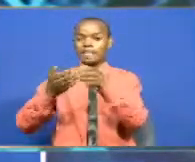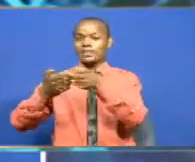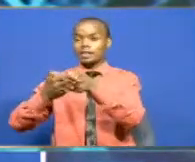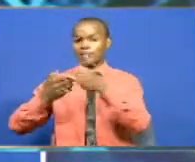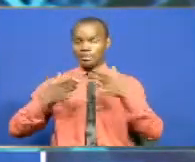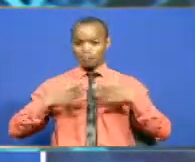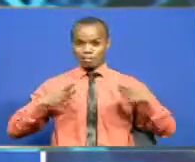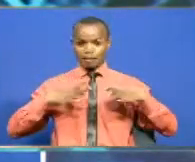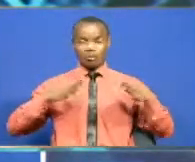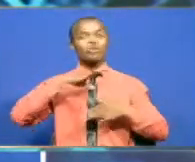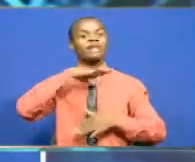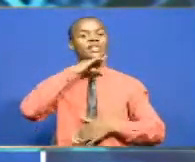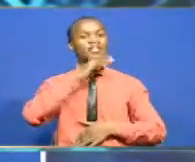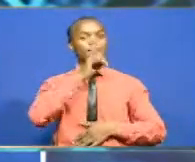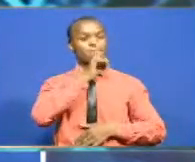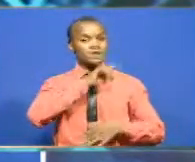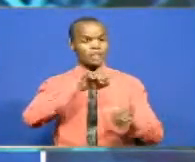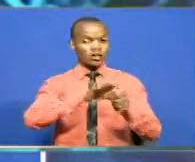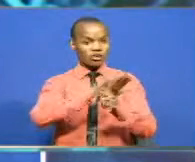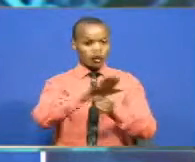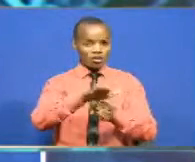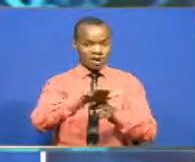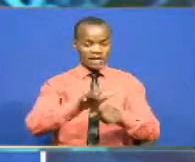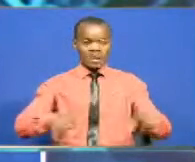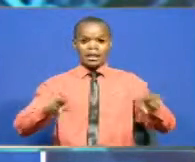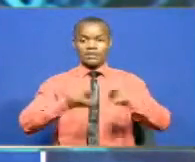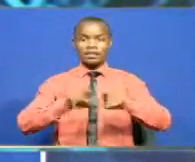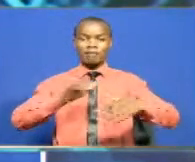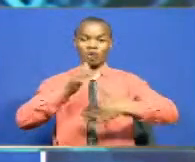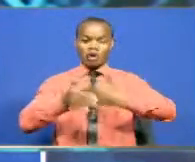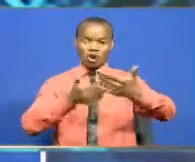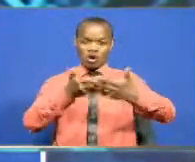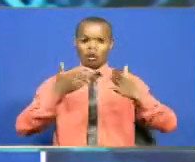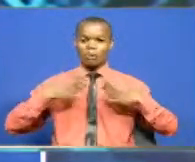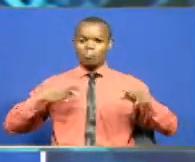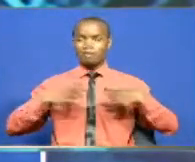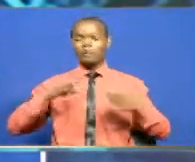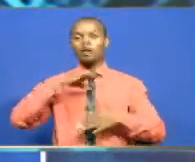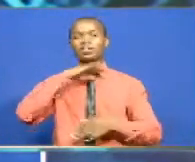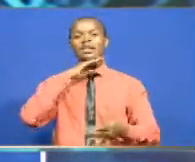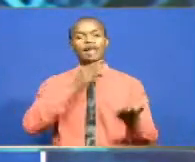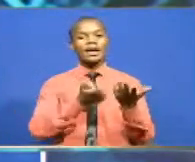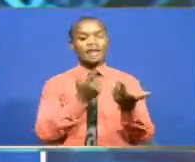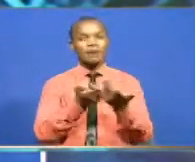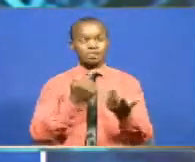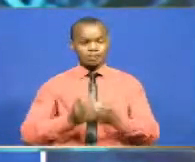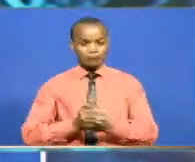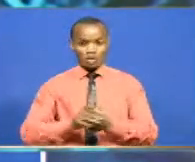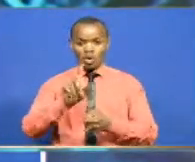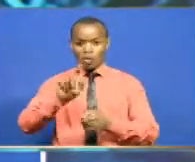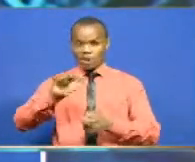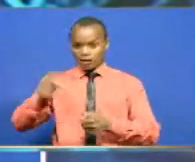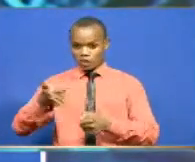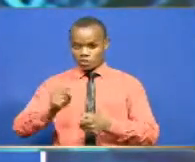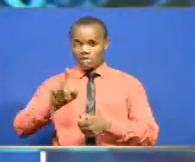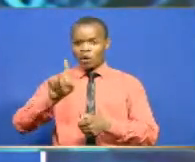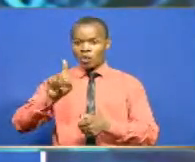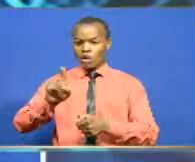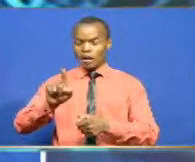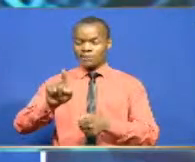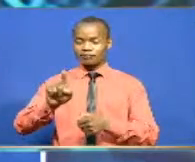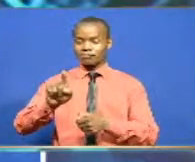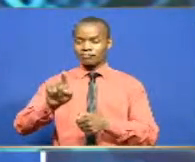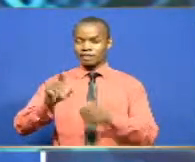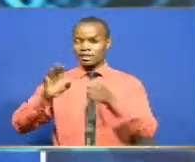patients succumbed to the virus within the same period, bringing the total fatalities to 1,130. So far, the